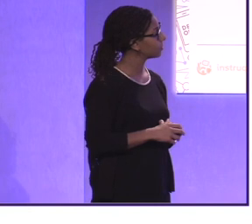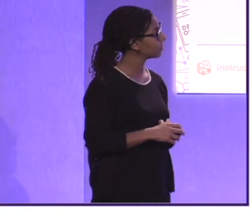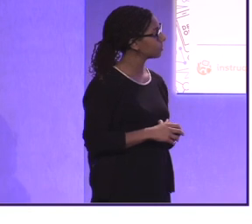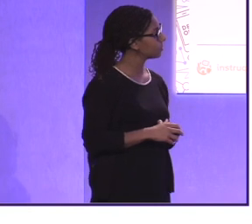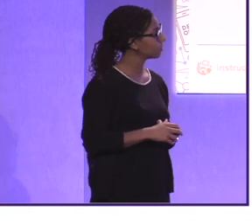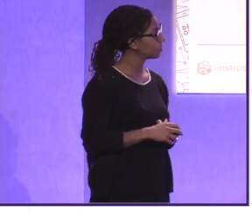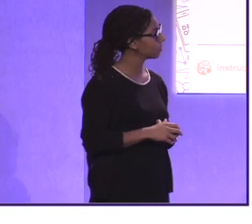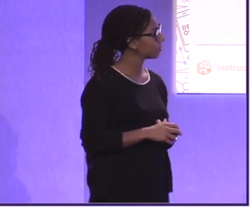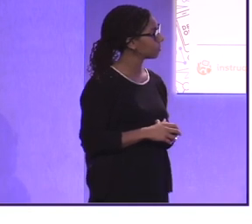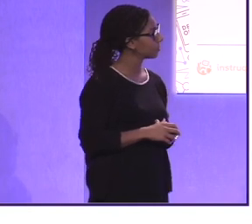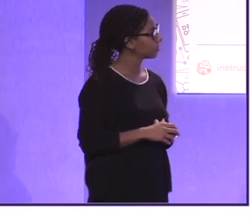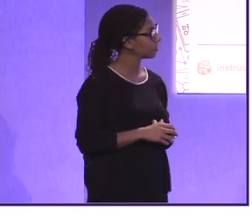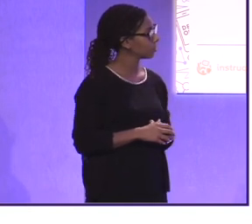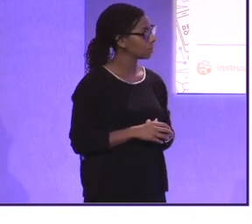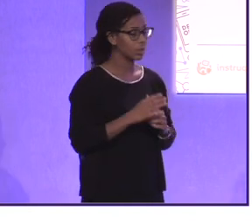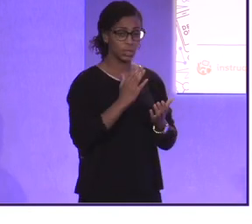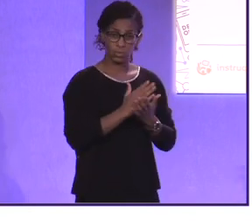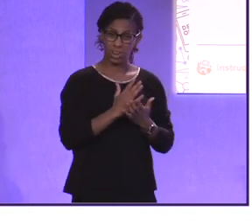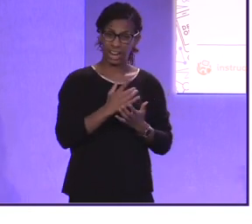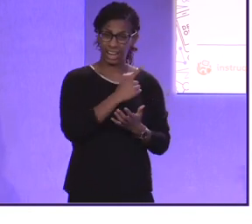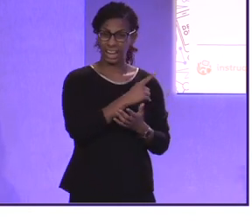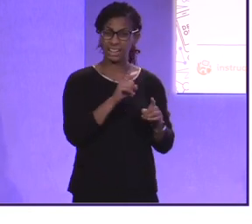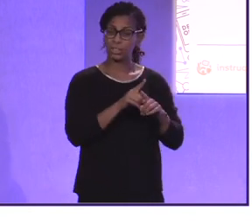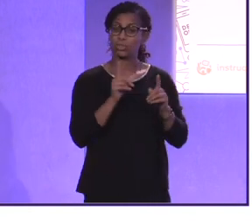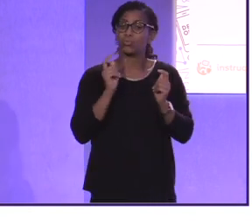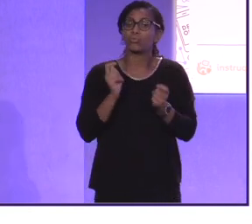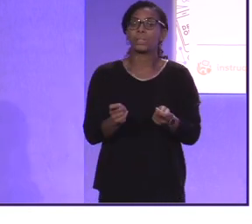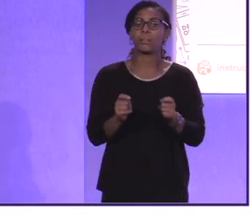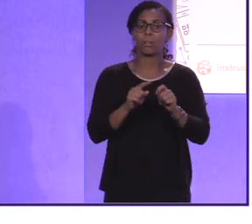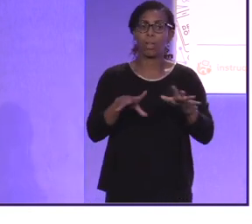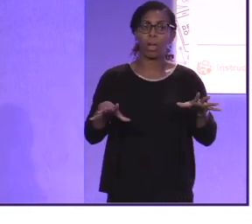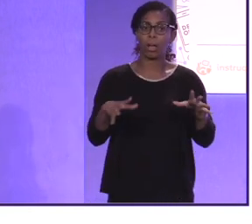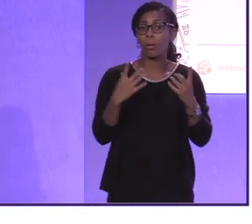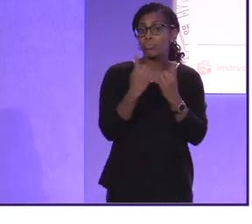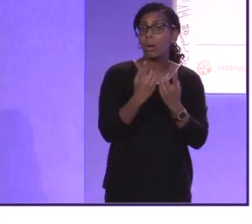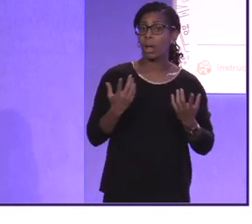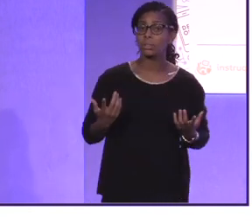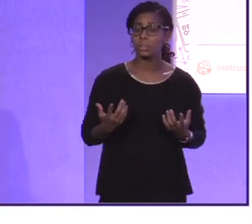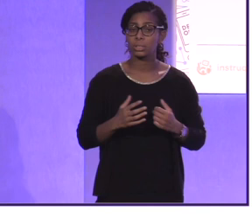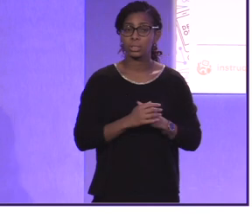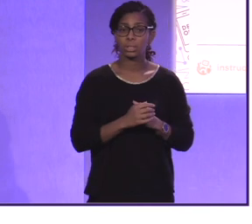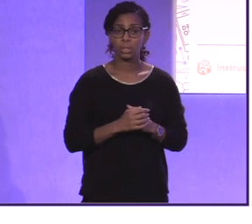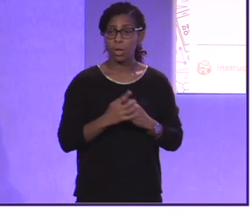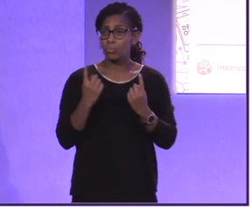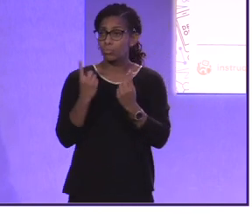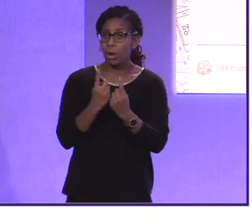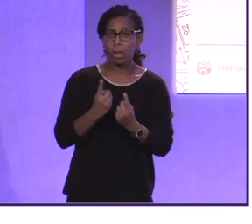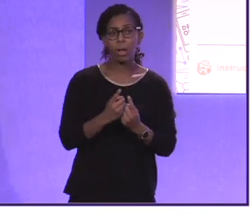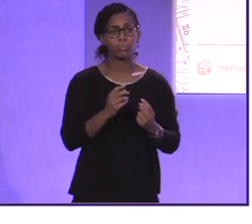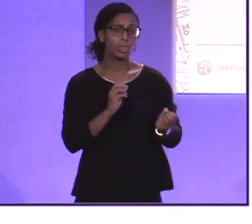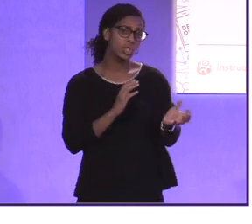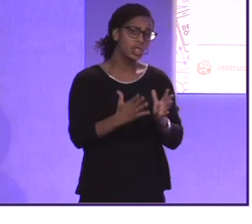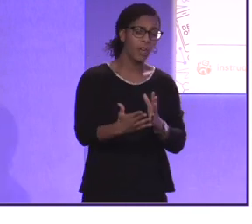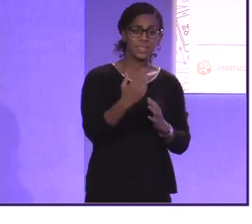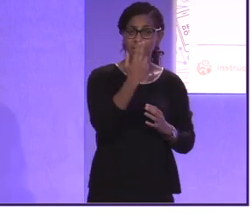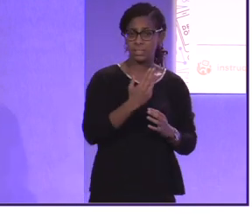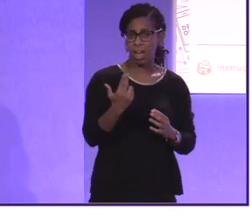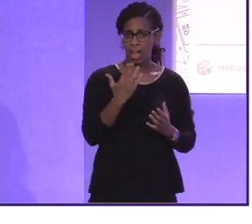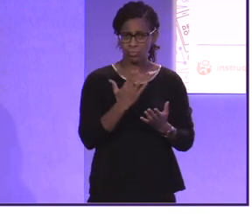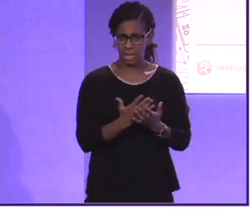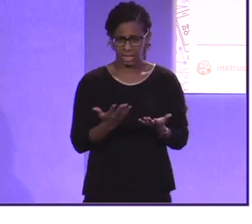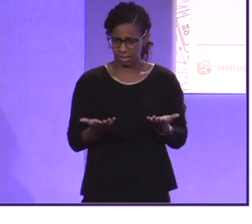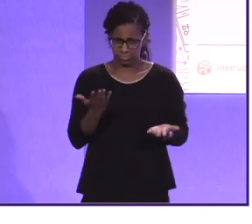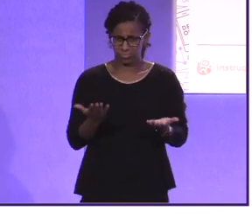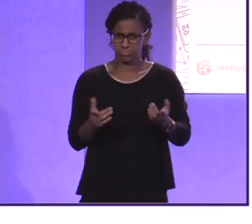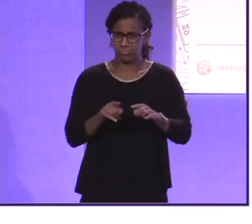Mm-hmm. So essentially, this is really about treating it like a product. Yeah, I mean, product or service design, really. That's kind of our point, that sometimes, as I